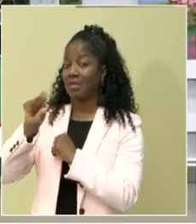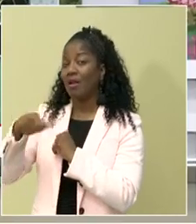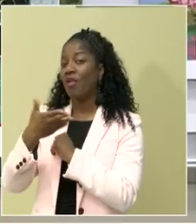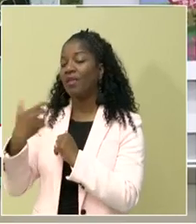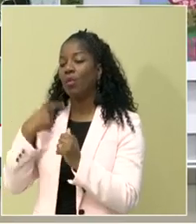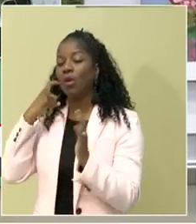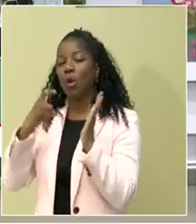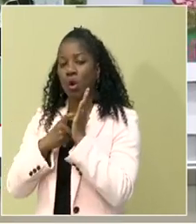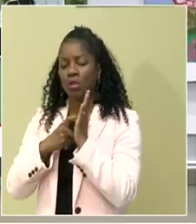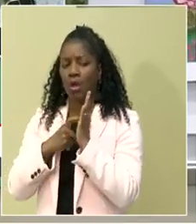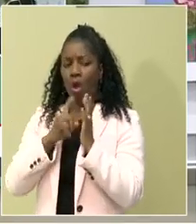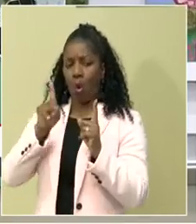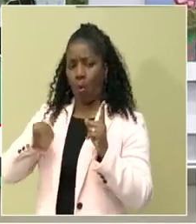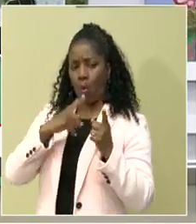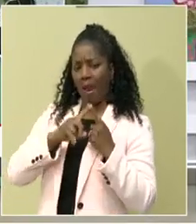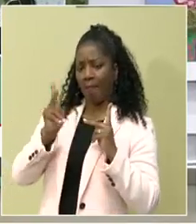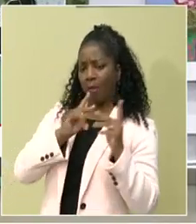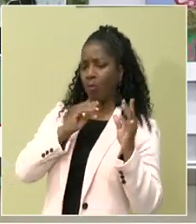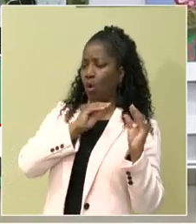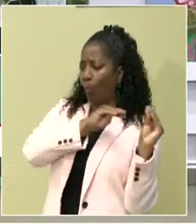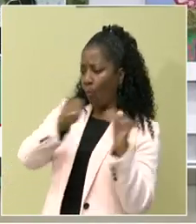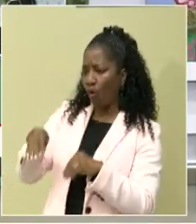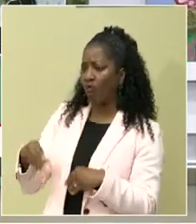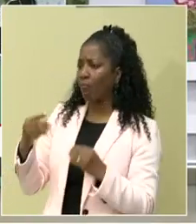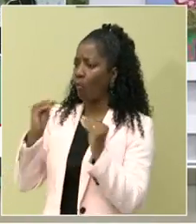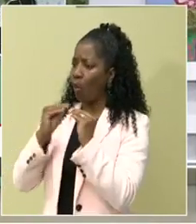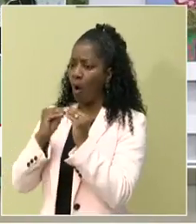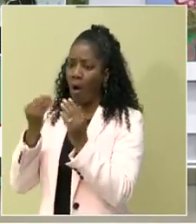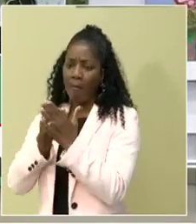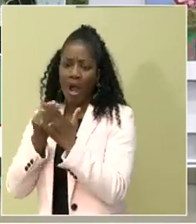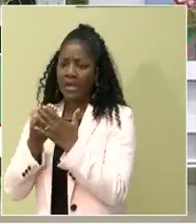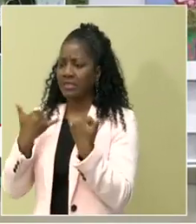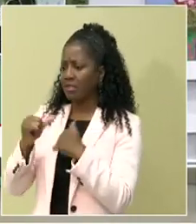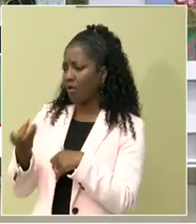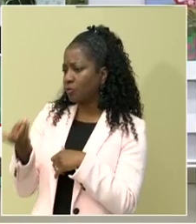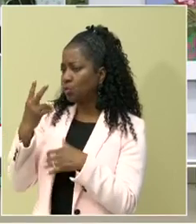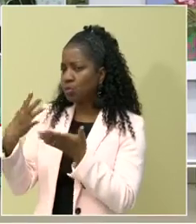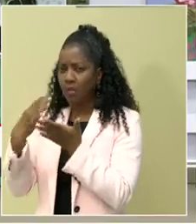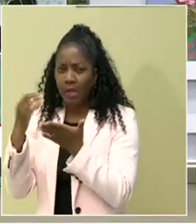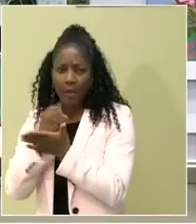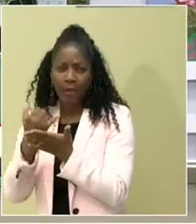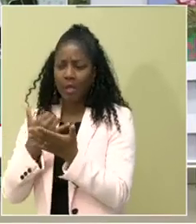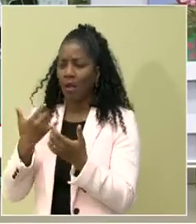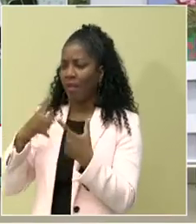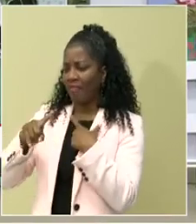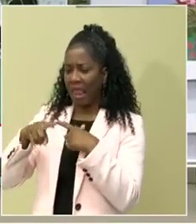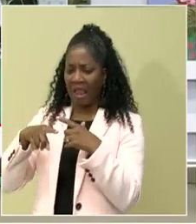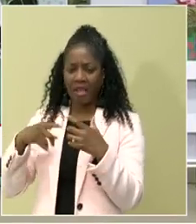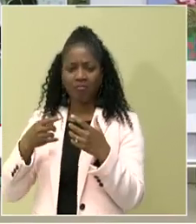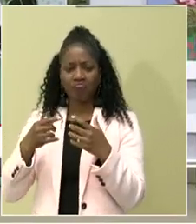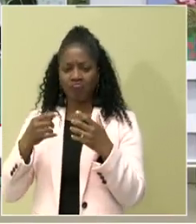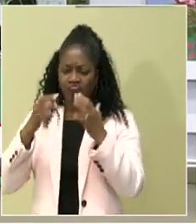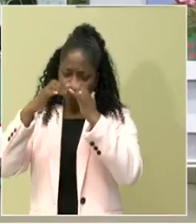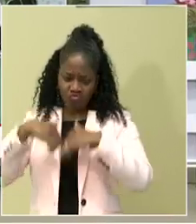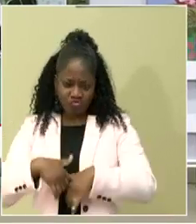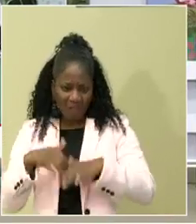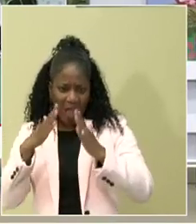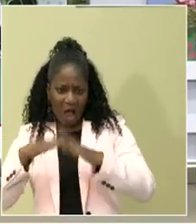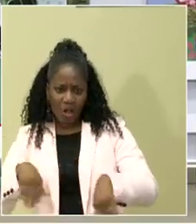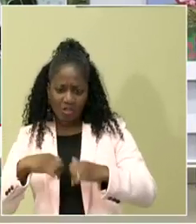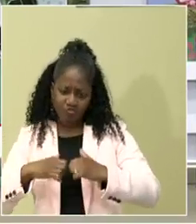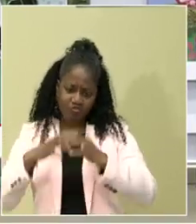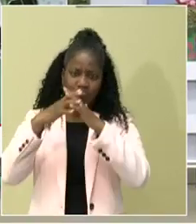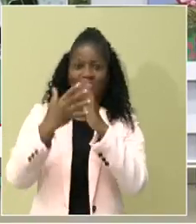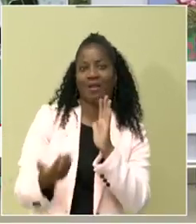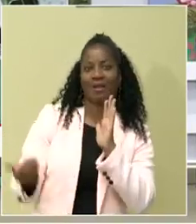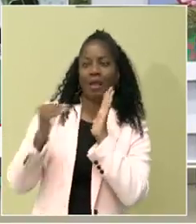Other people move in that have more money and still two incomes and still working, and they gut their houses and they do all this. And